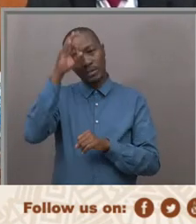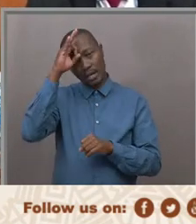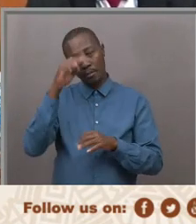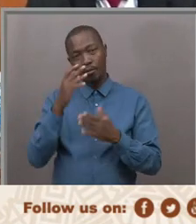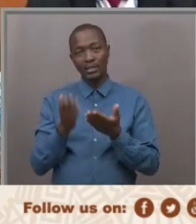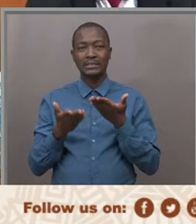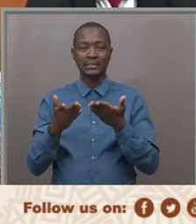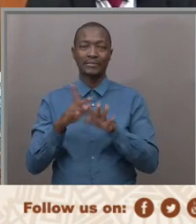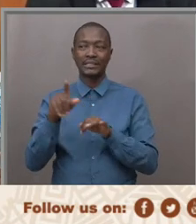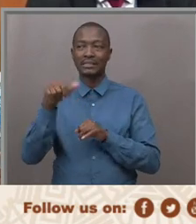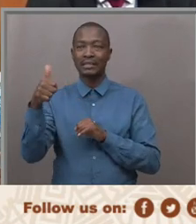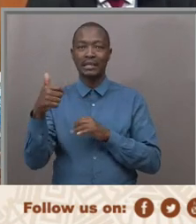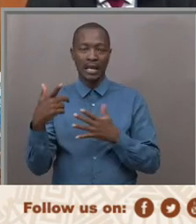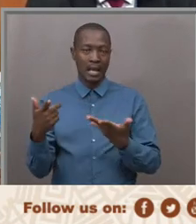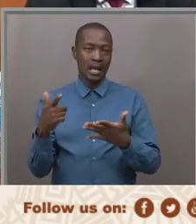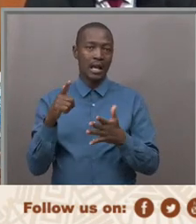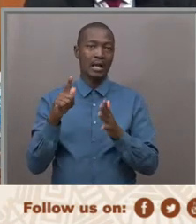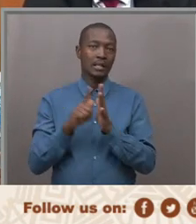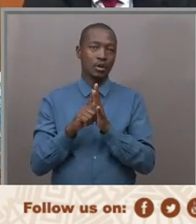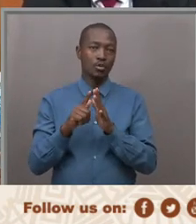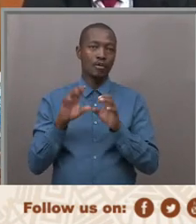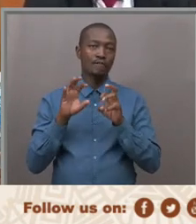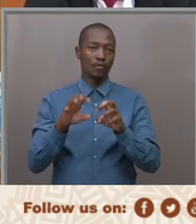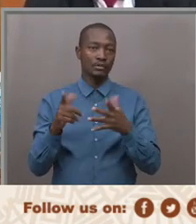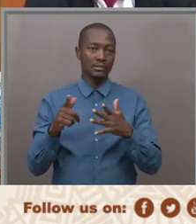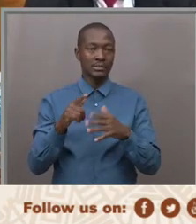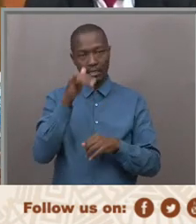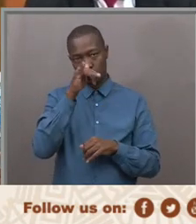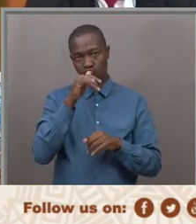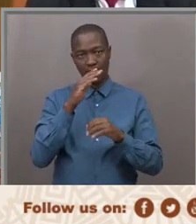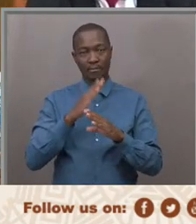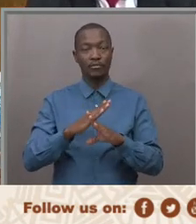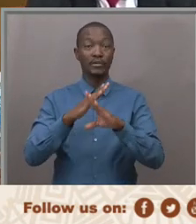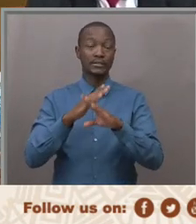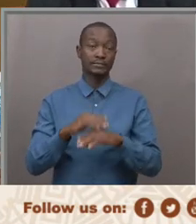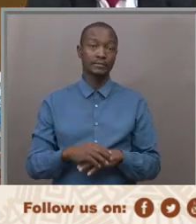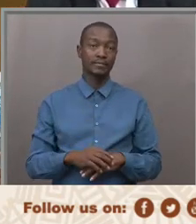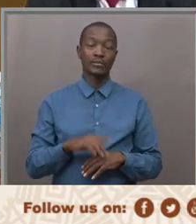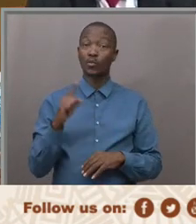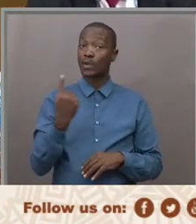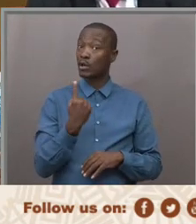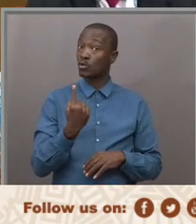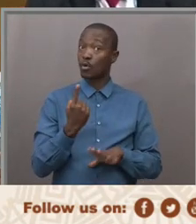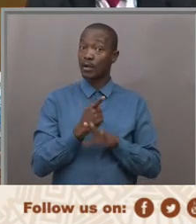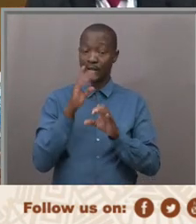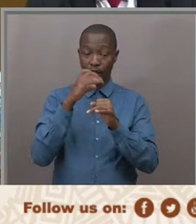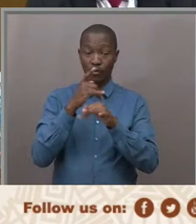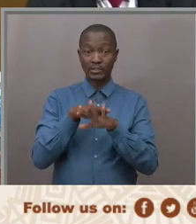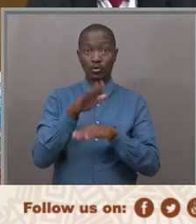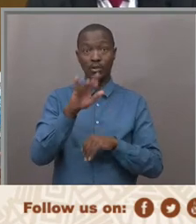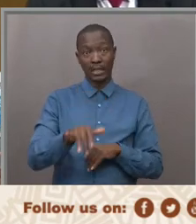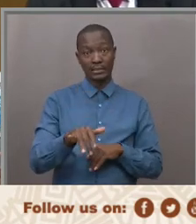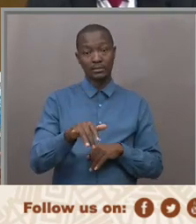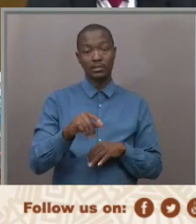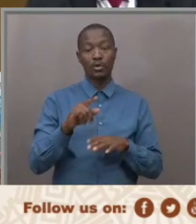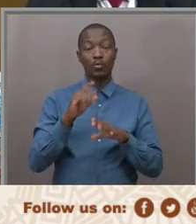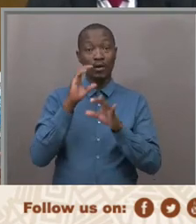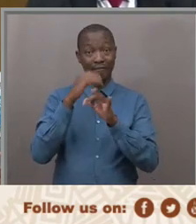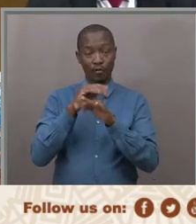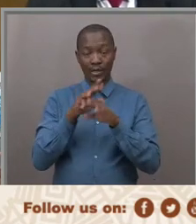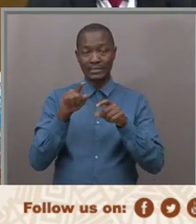law enforcement agencies in crime prevention. We are not only focusing on that, we are also focusing on road